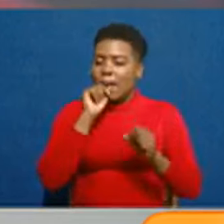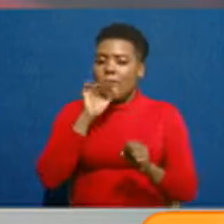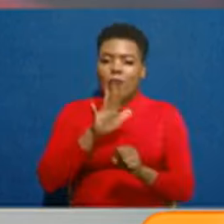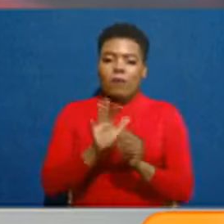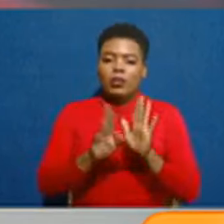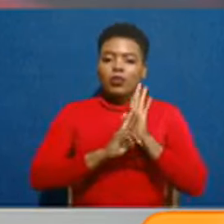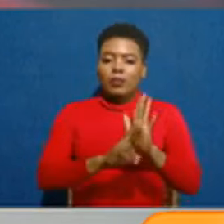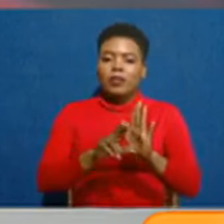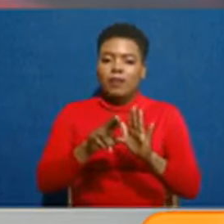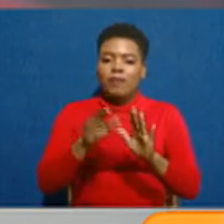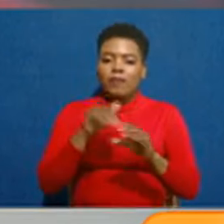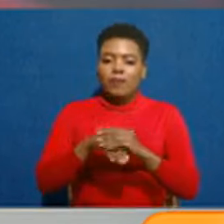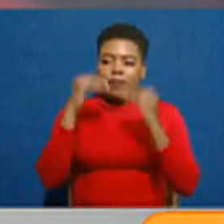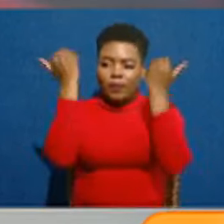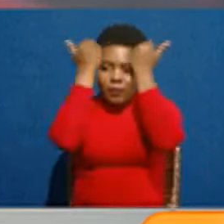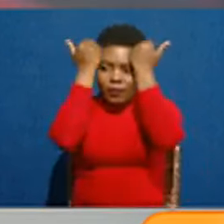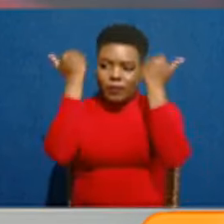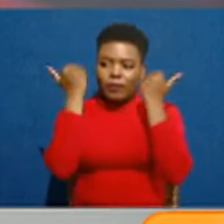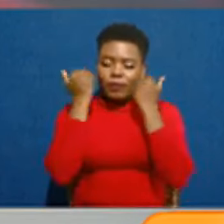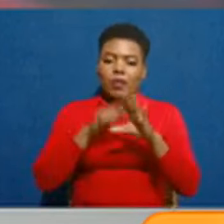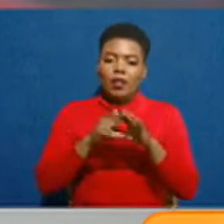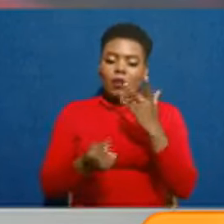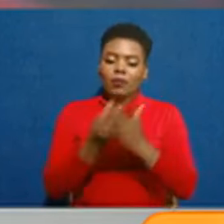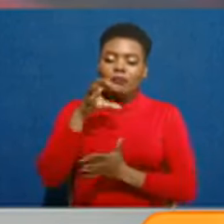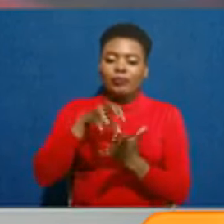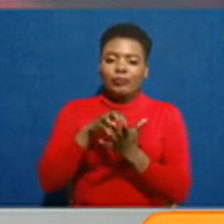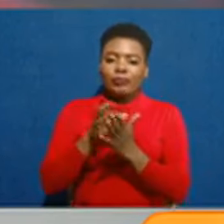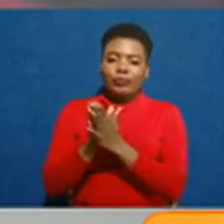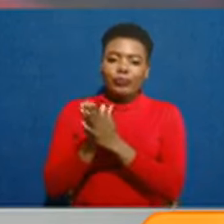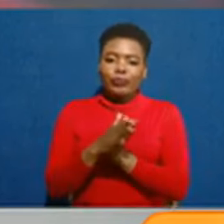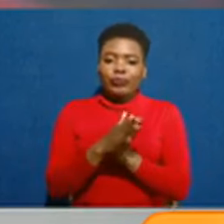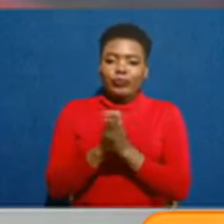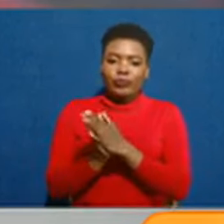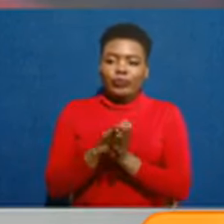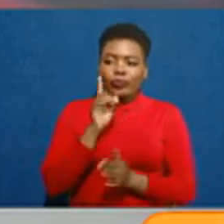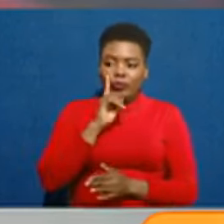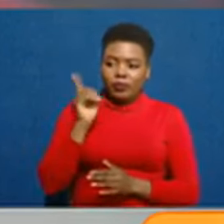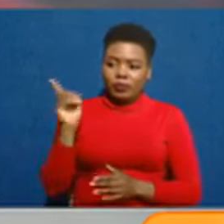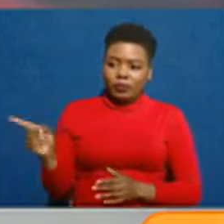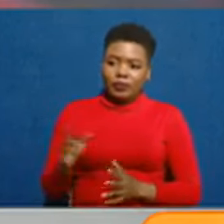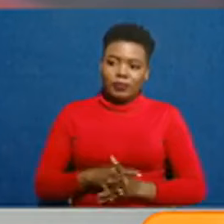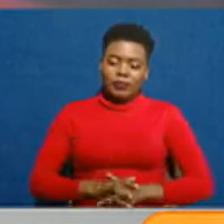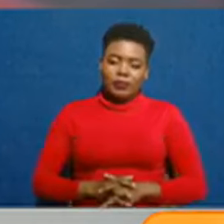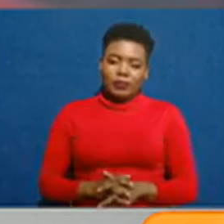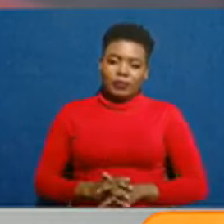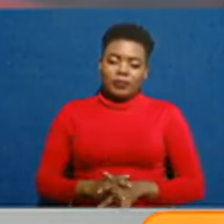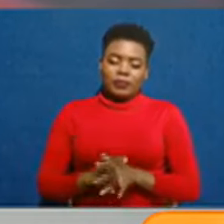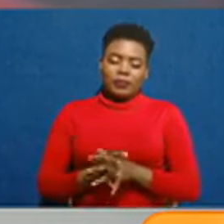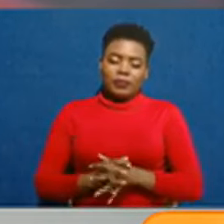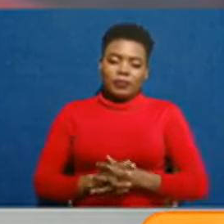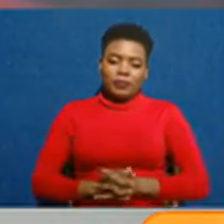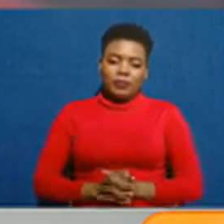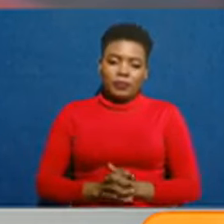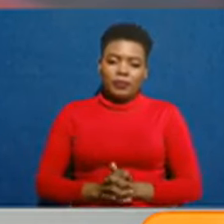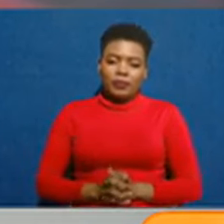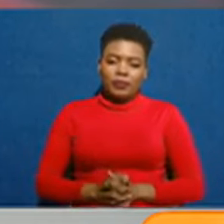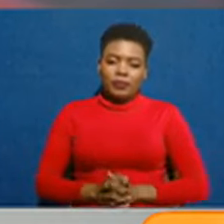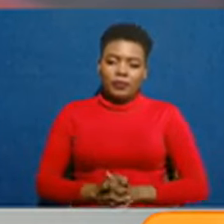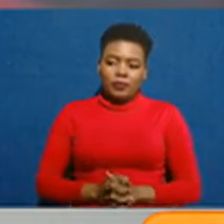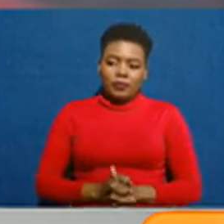in court. Citizen TV listened into the harrowing experiences of the abduction survivors. Take a look.